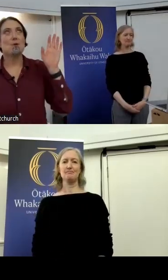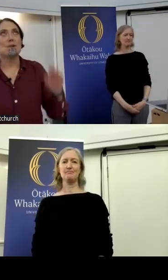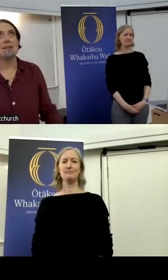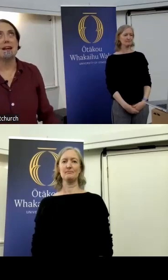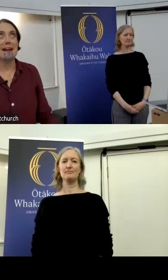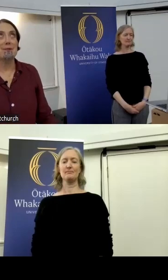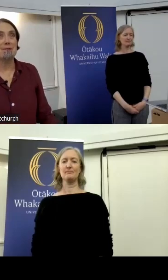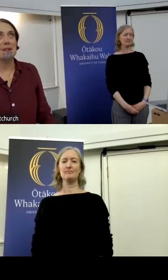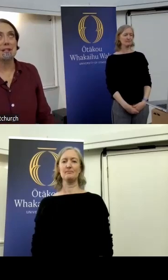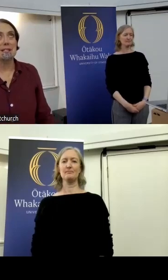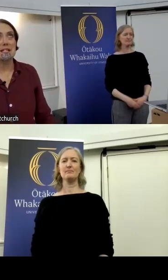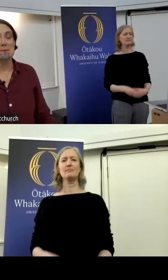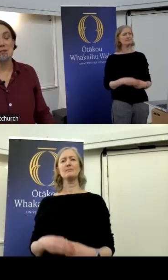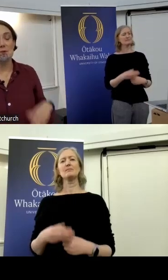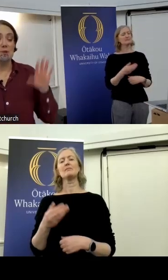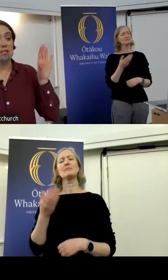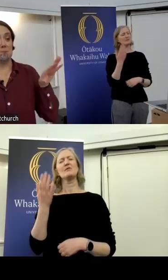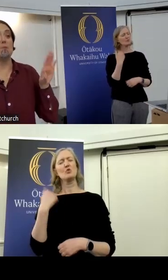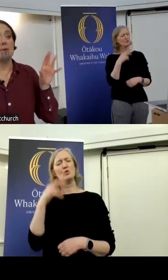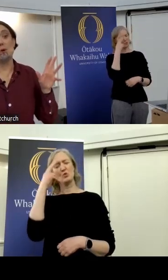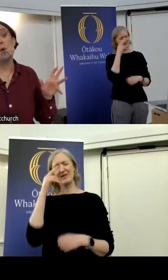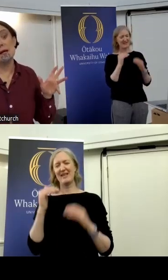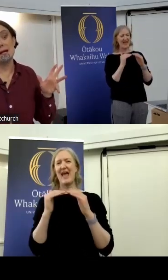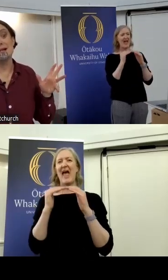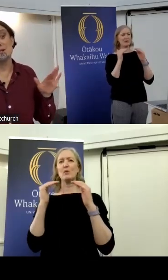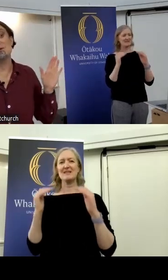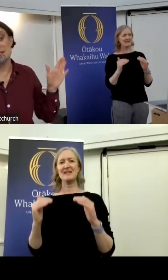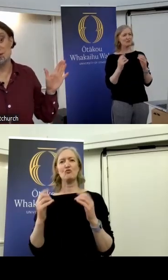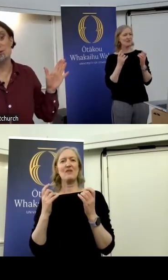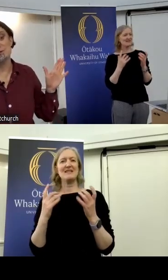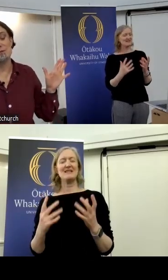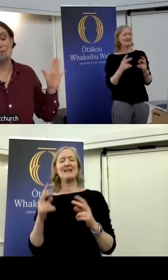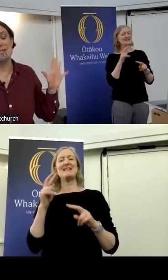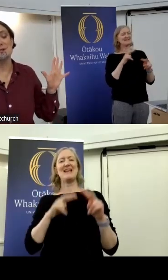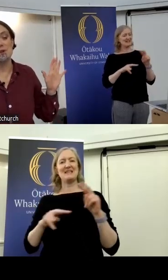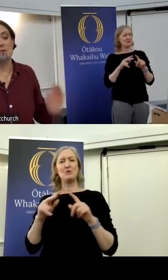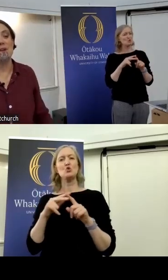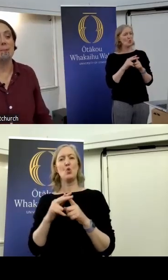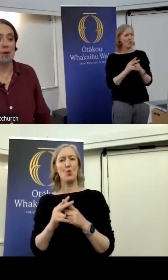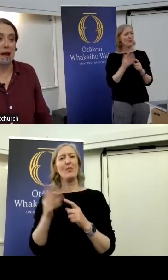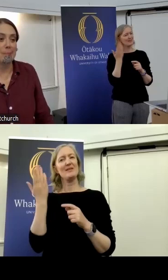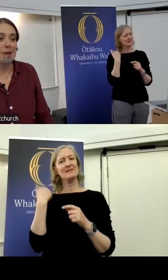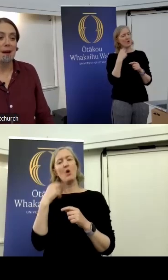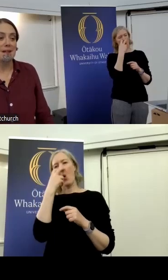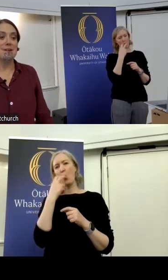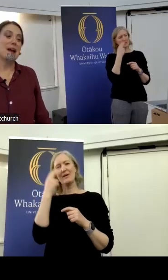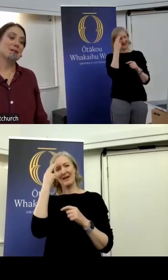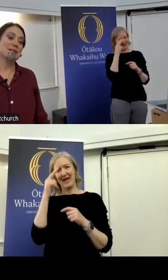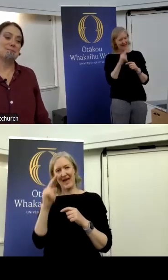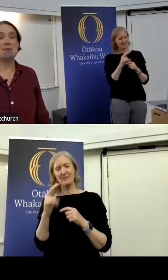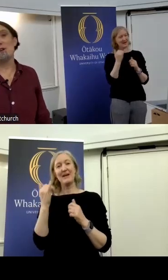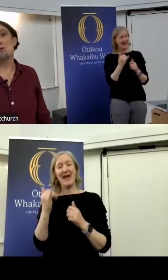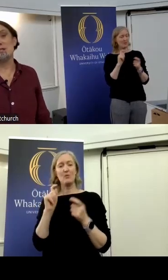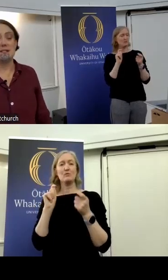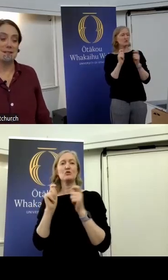think I called it the Equity Readiness Assessment Tool, which is what we were calling it until we settled on a framework name. So now